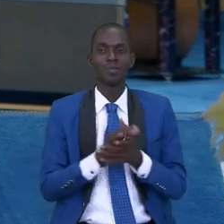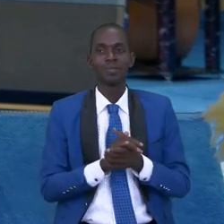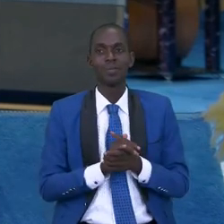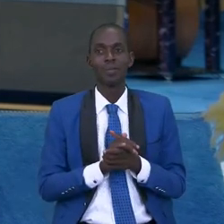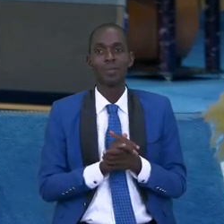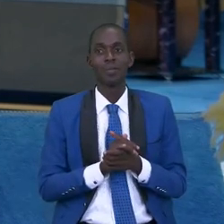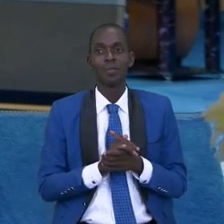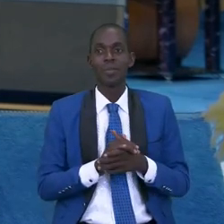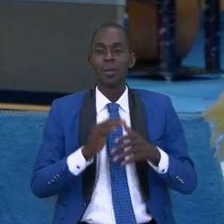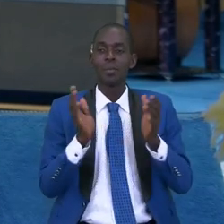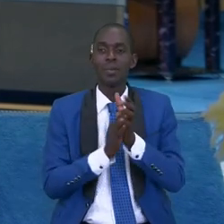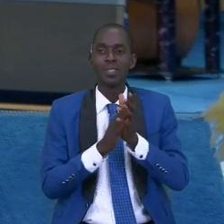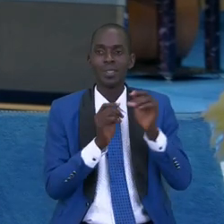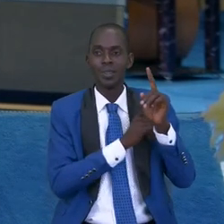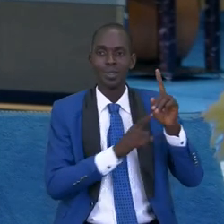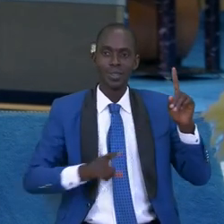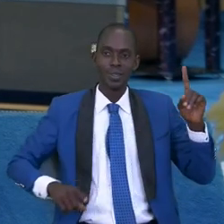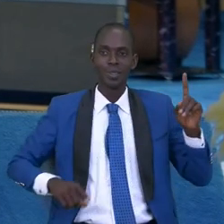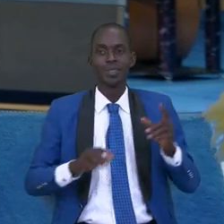I said, praise the Lord.